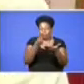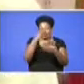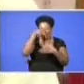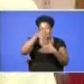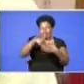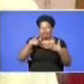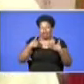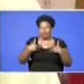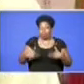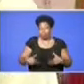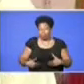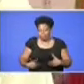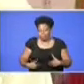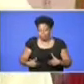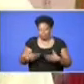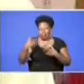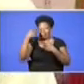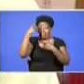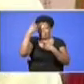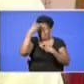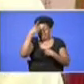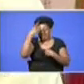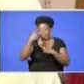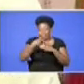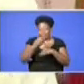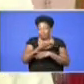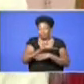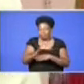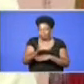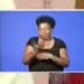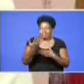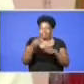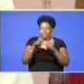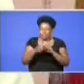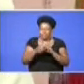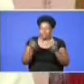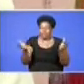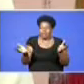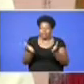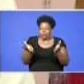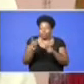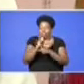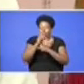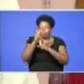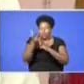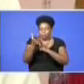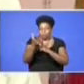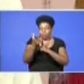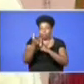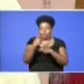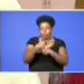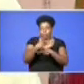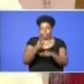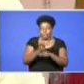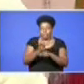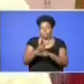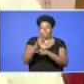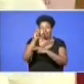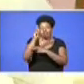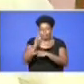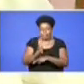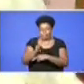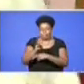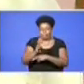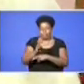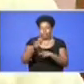our body based on disease challenges. So to encourage local production is a must. We have to actually get back